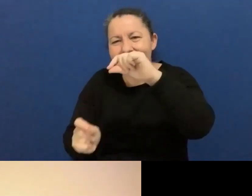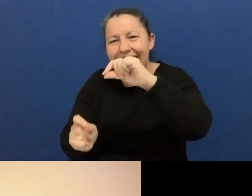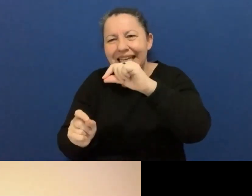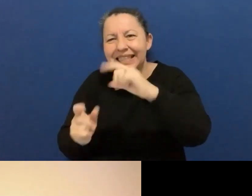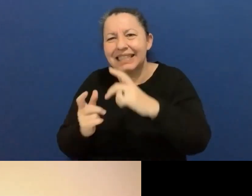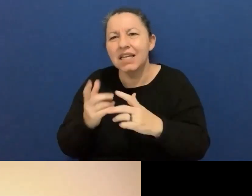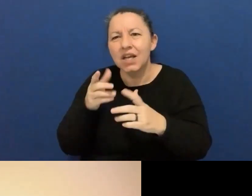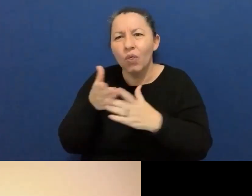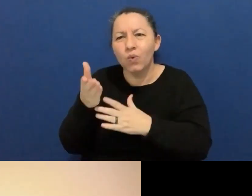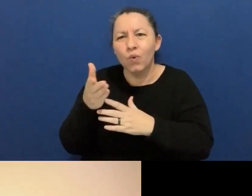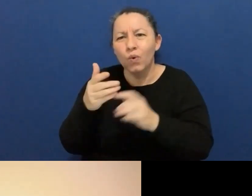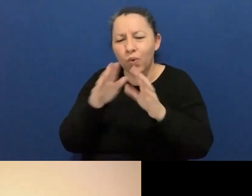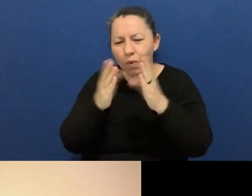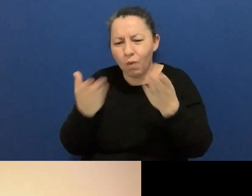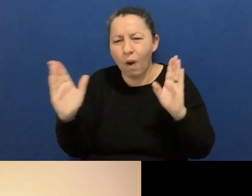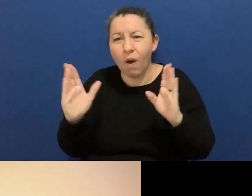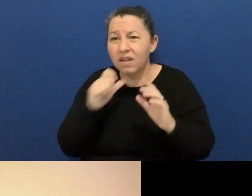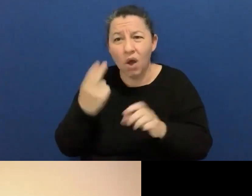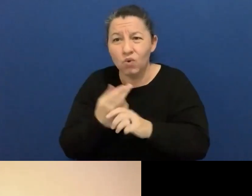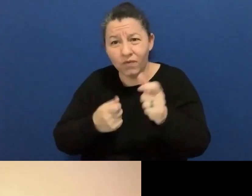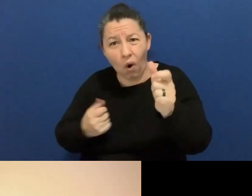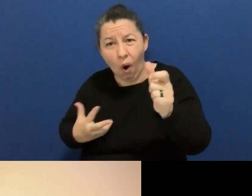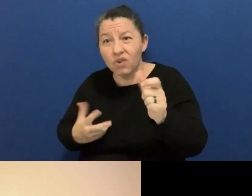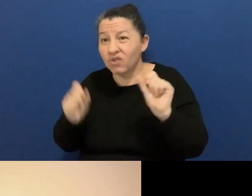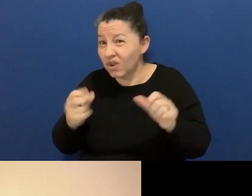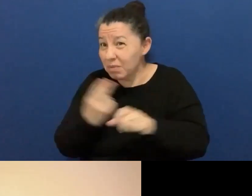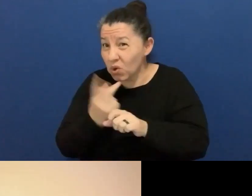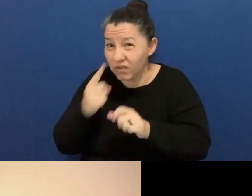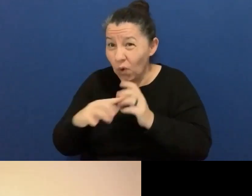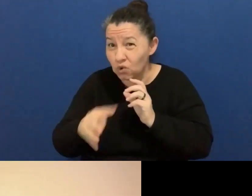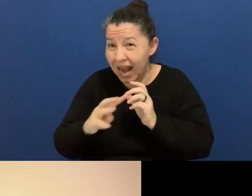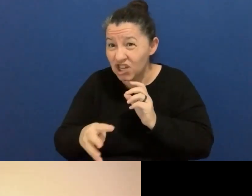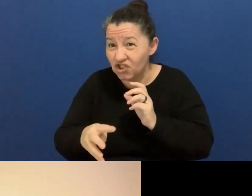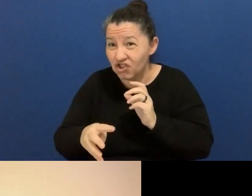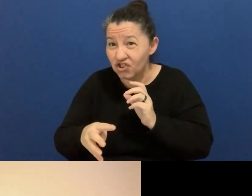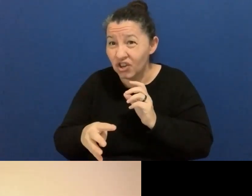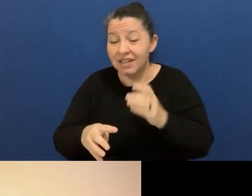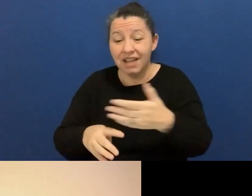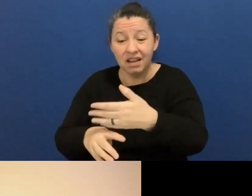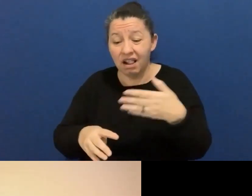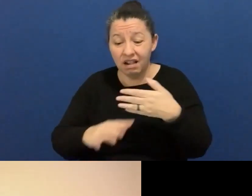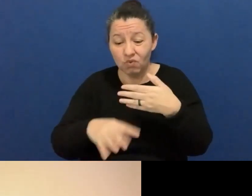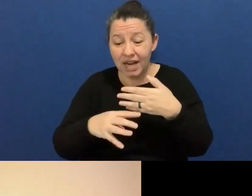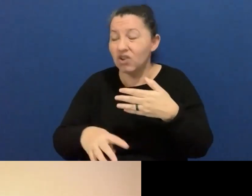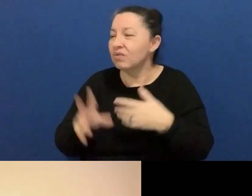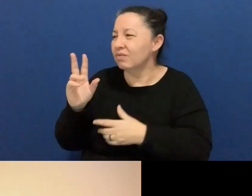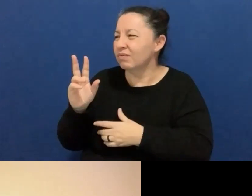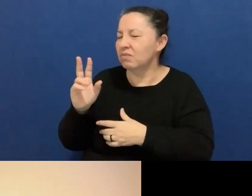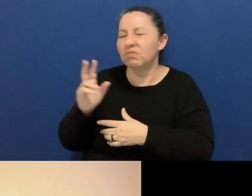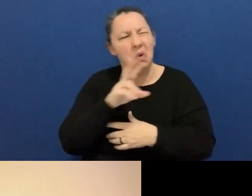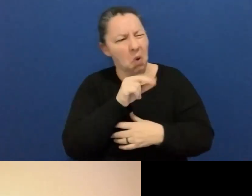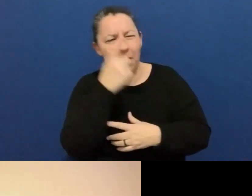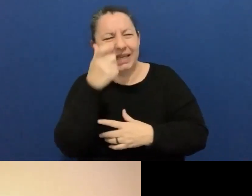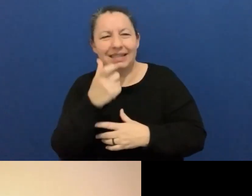drainage? Not for drainage, because the water wouldn't have actually like gotten to them. Although the thing that I didn't talk about is